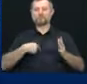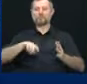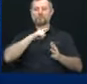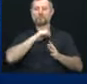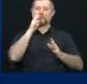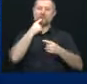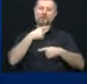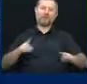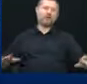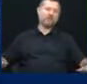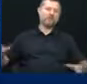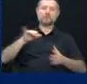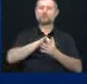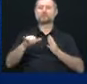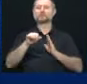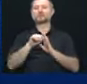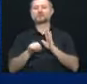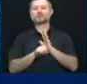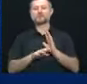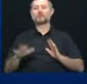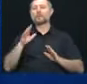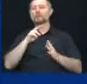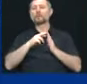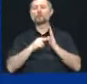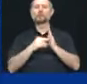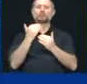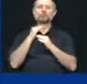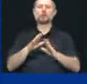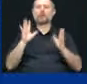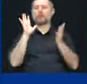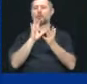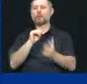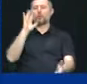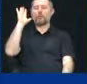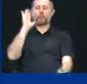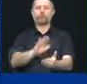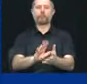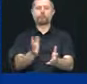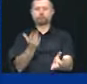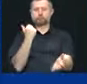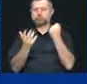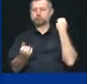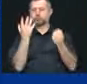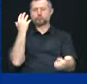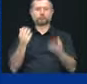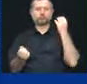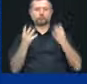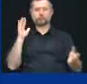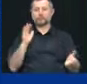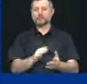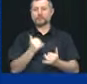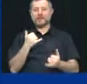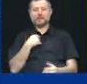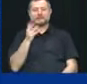this state, we can relax virtually all restrictions. We're at 68.6,